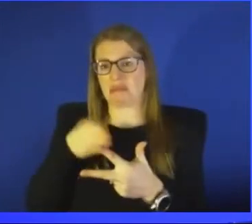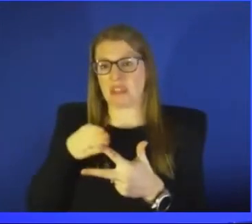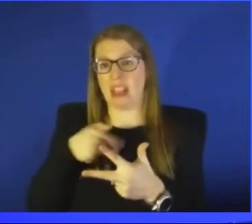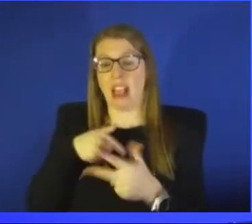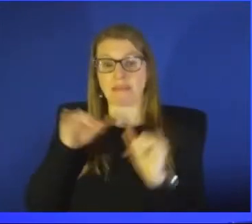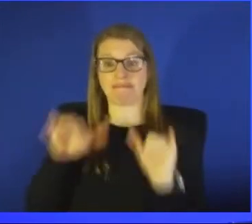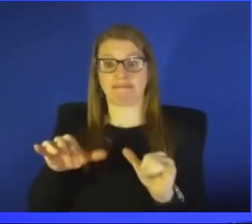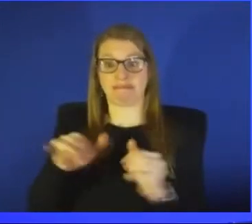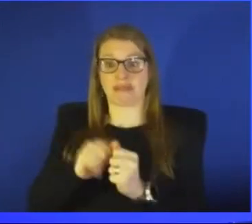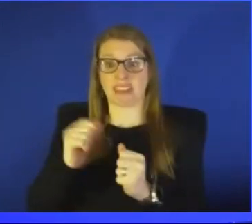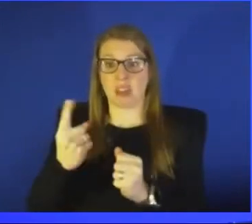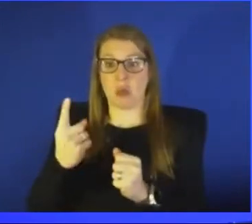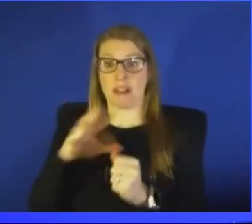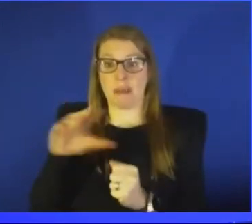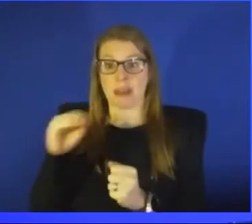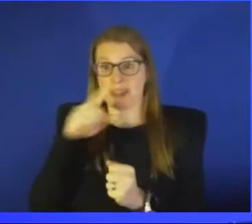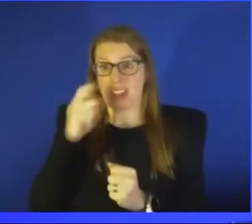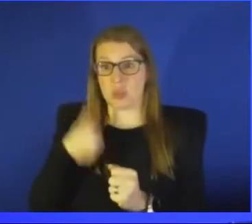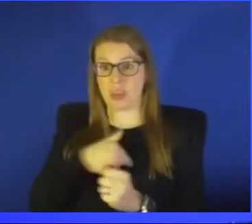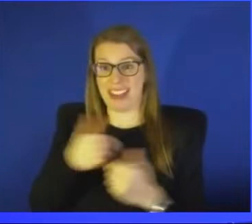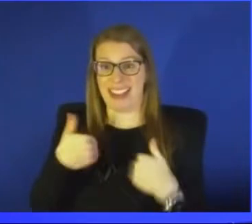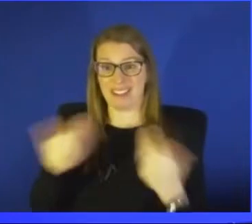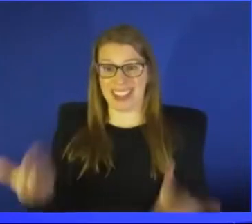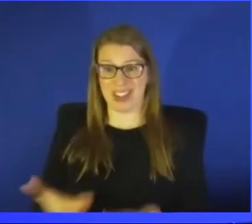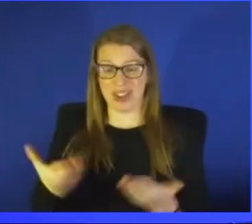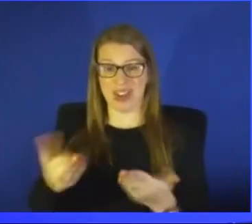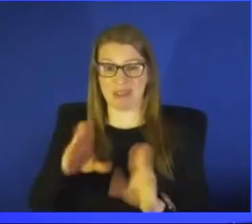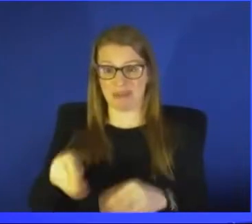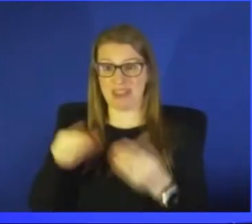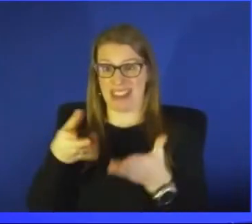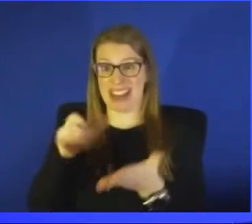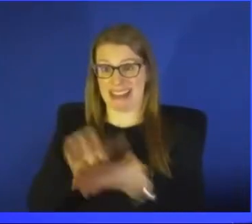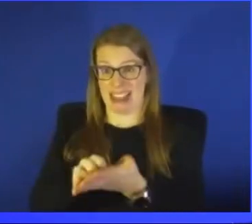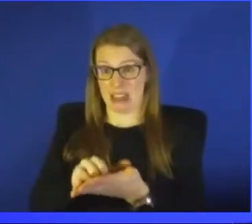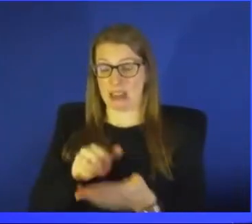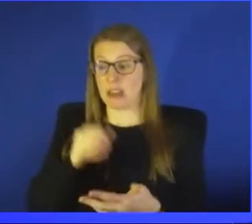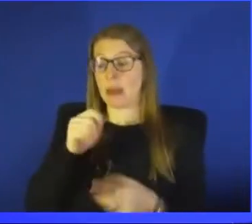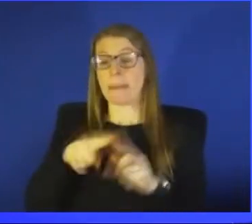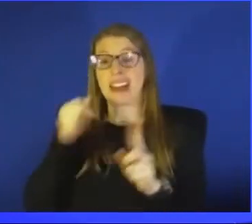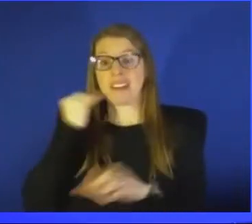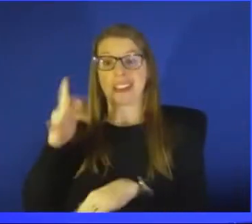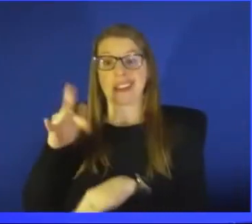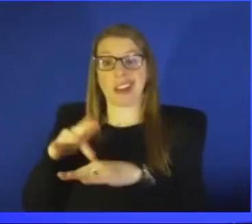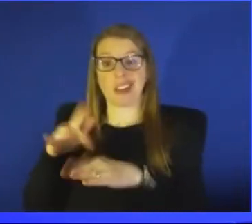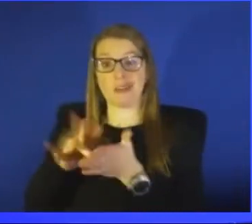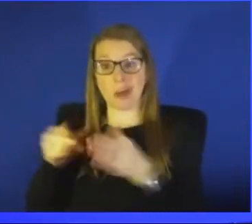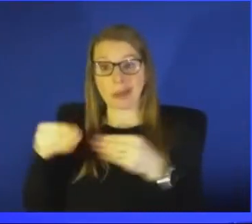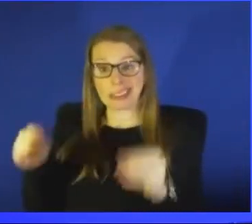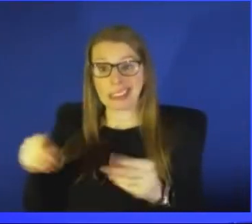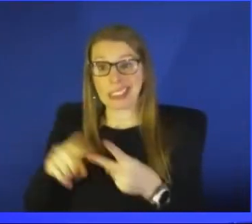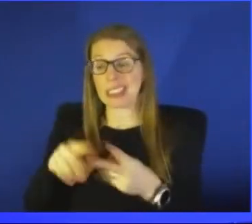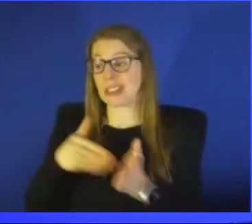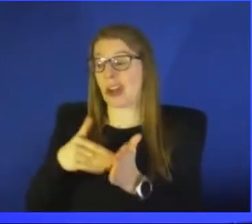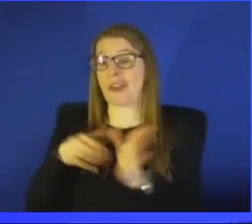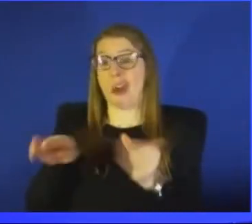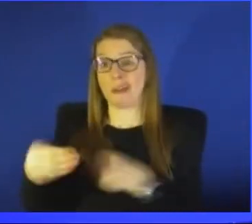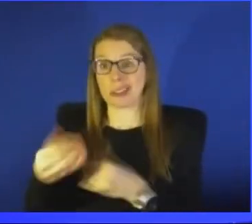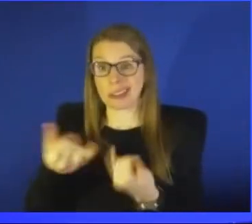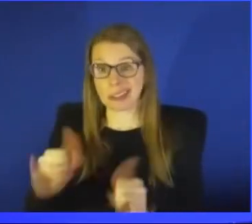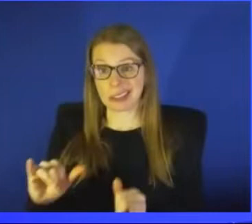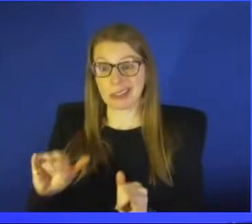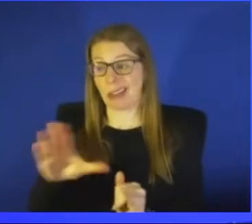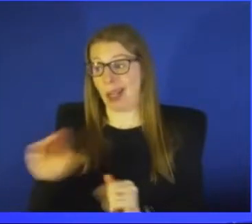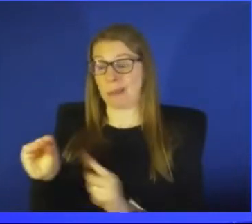what we have here. That's what Got we've it. been given. But if you happen to go to your pharmacy or your doctor's office, they still have the company that you